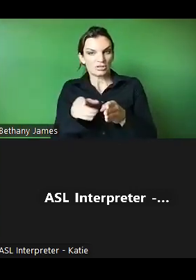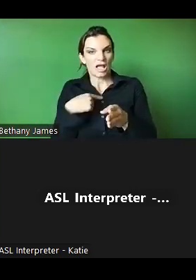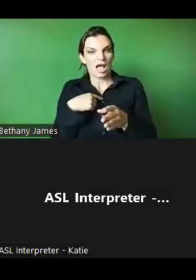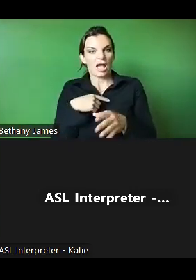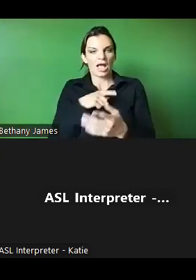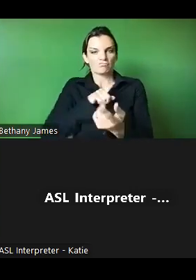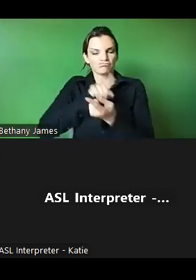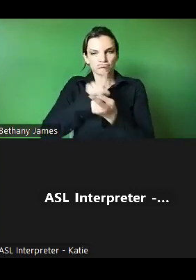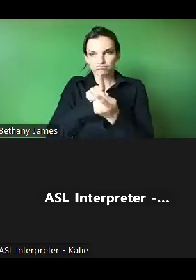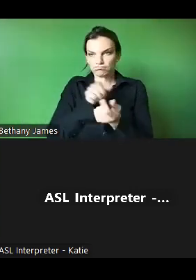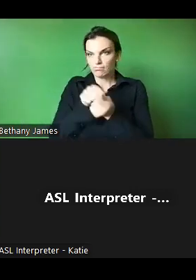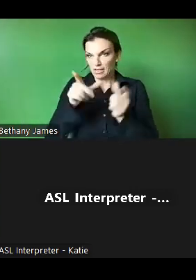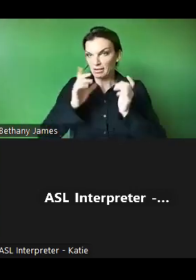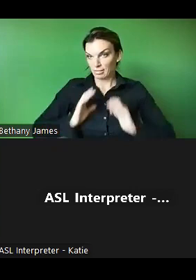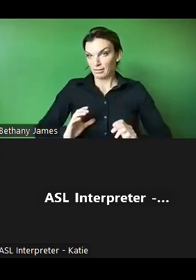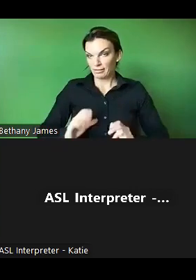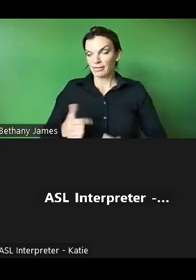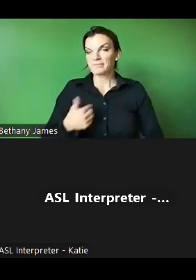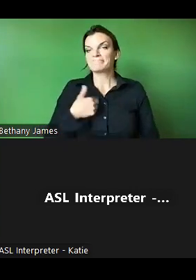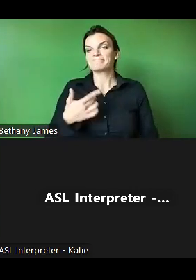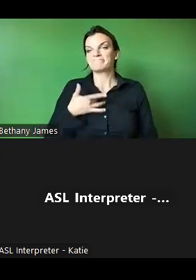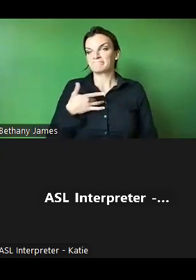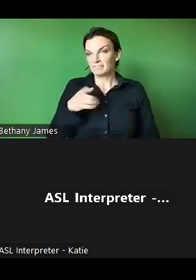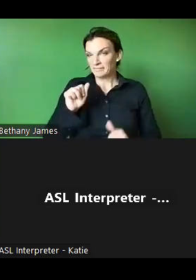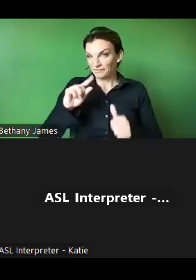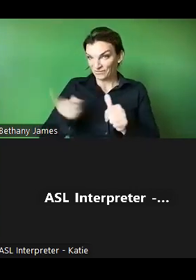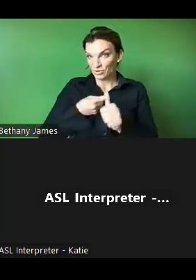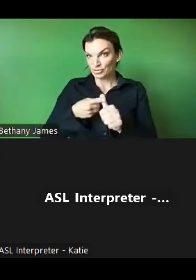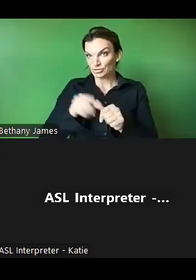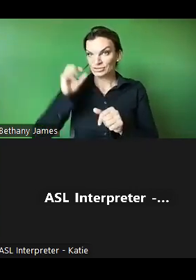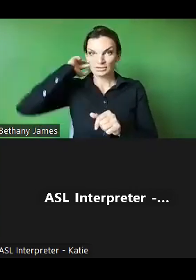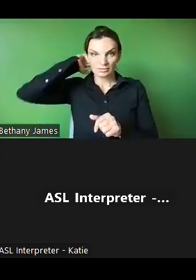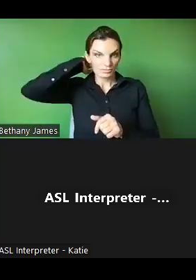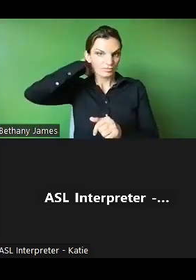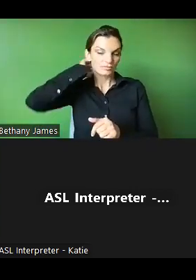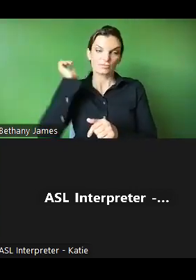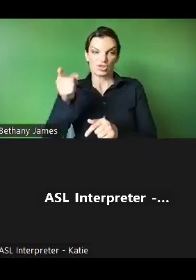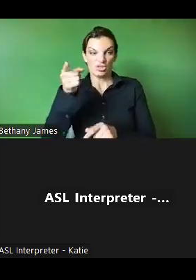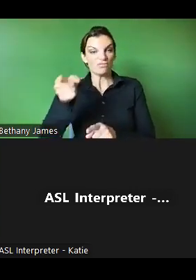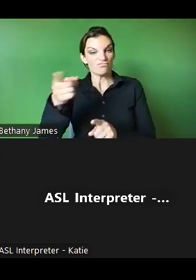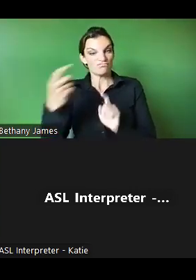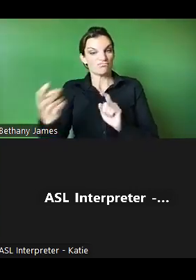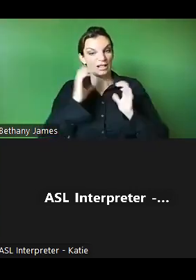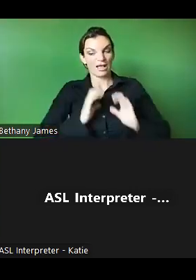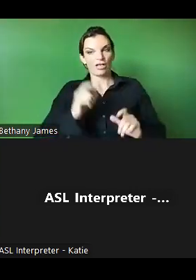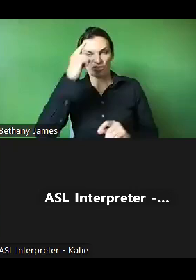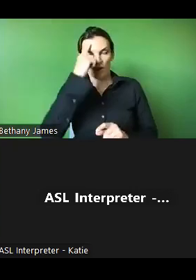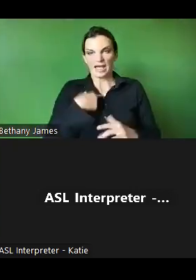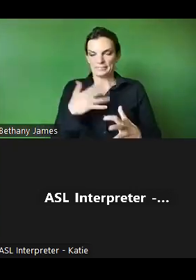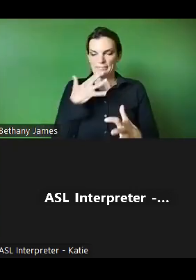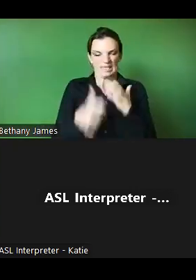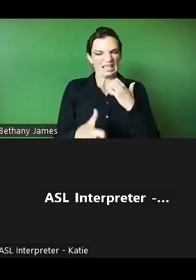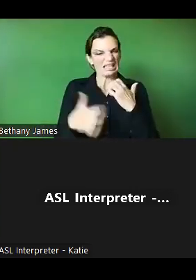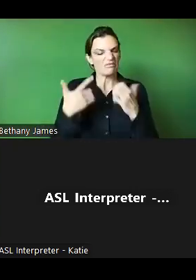with her, I think she initially thought that I was being mean to her because I wasn't